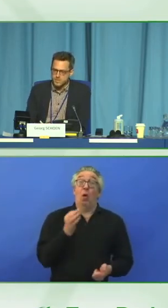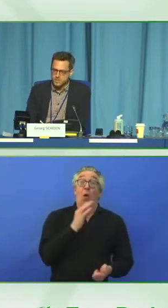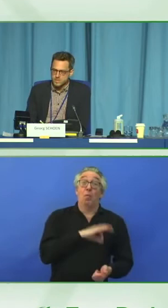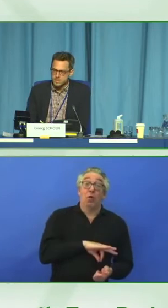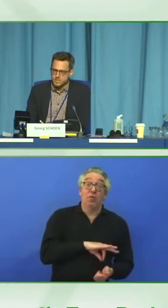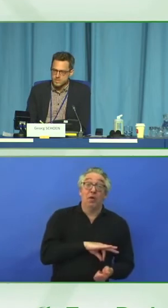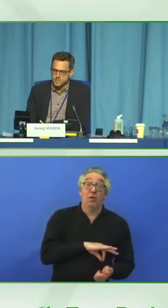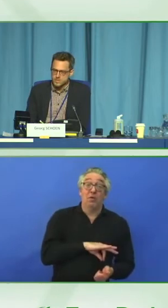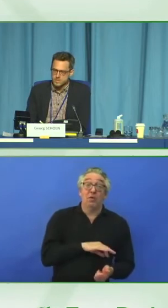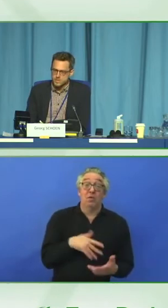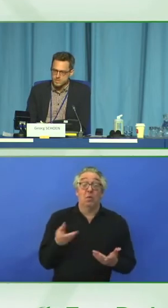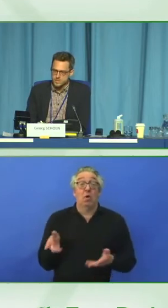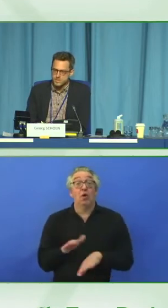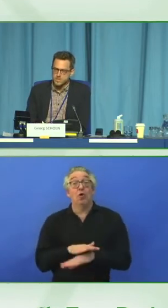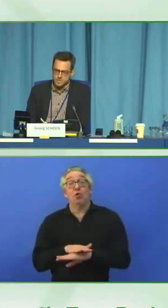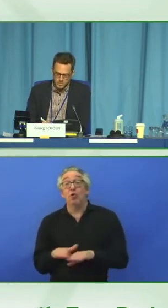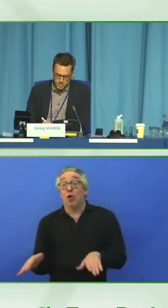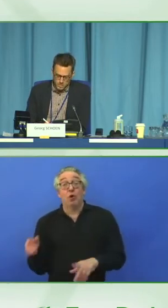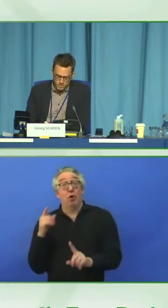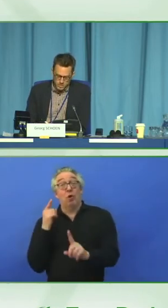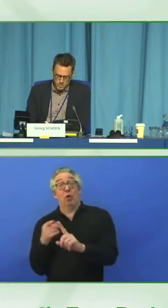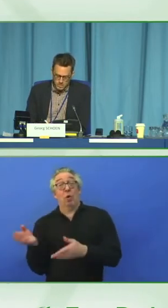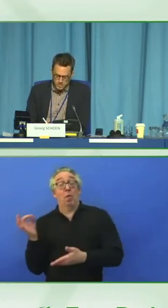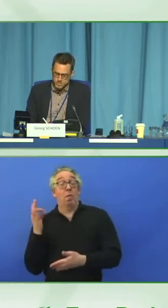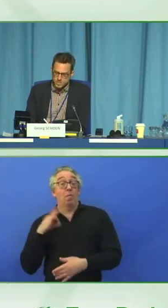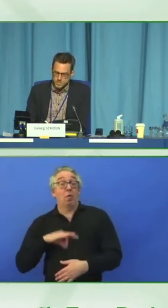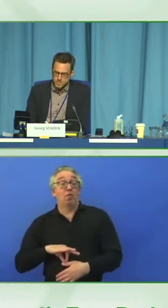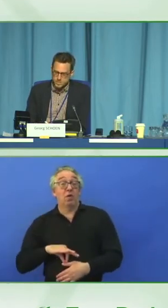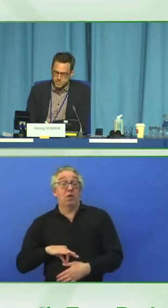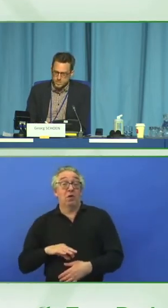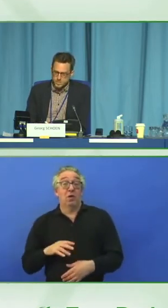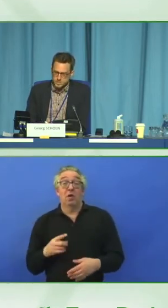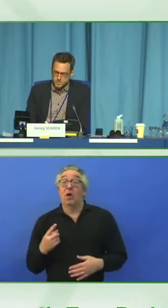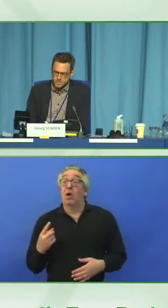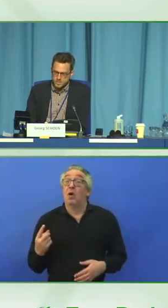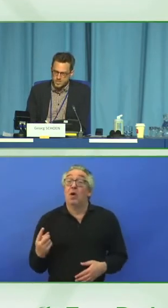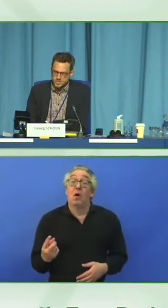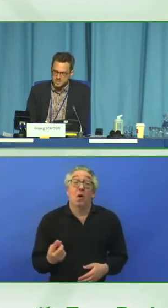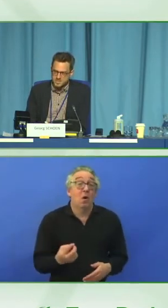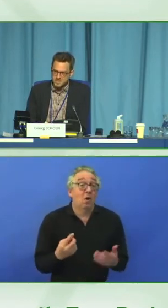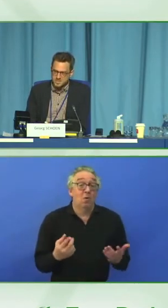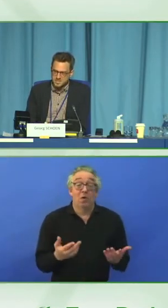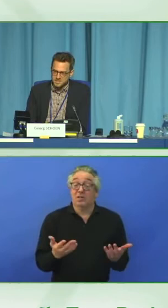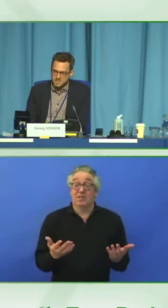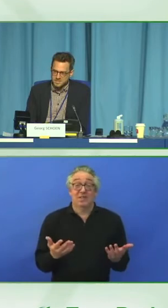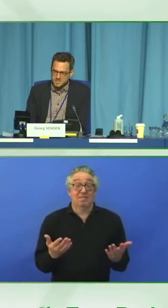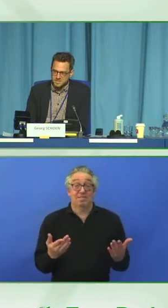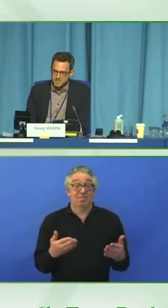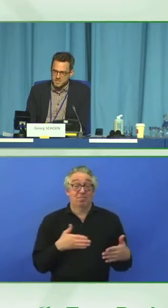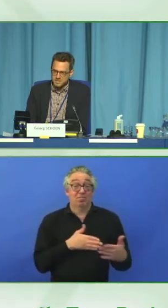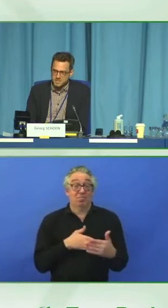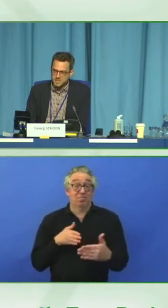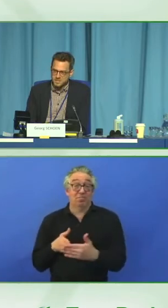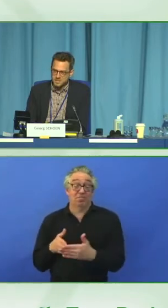You always, people struggle for angel fund if you're not a known person.